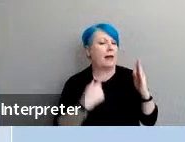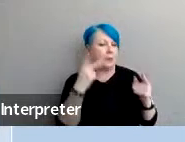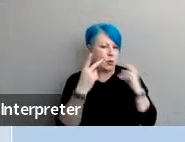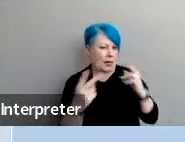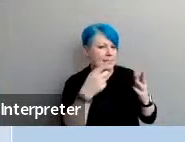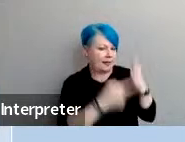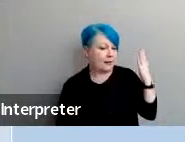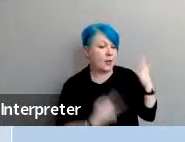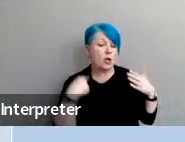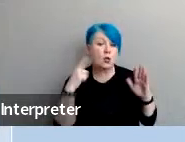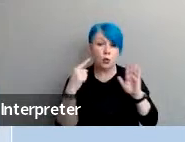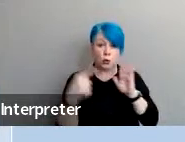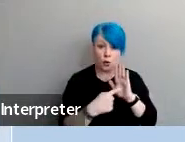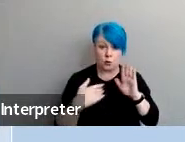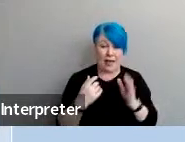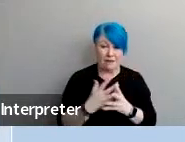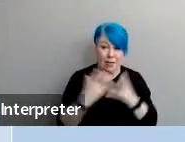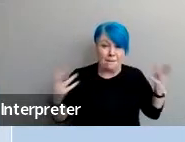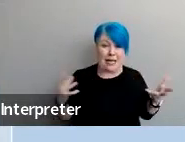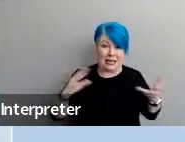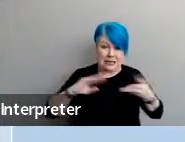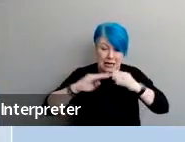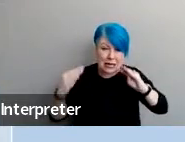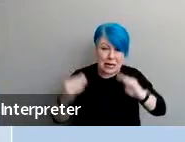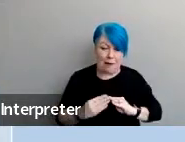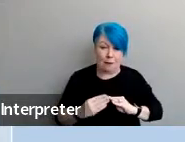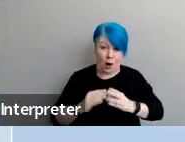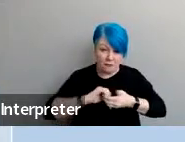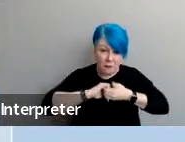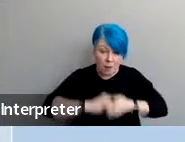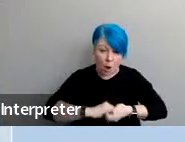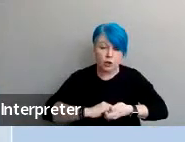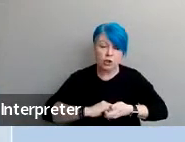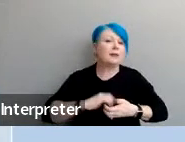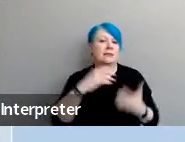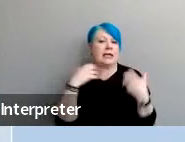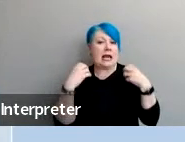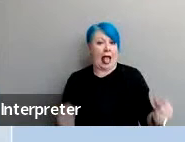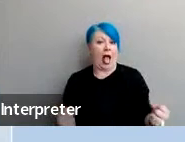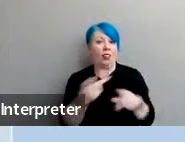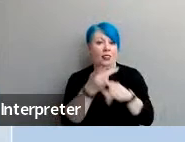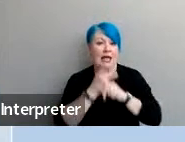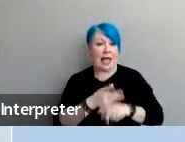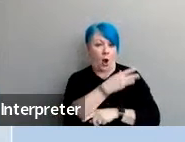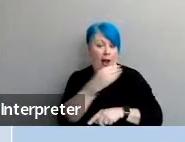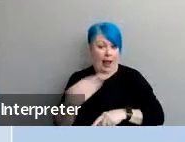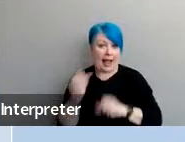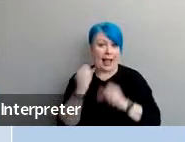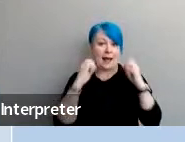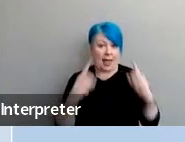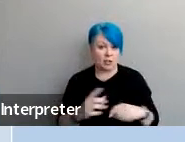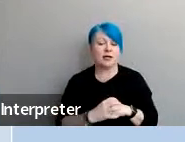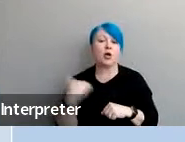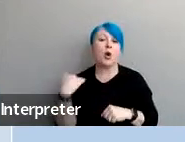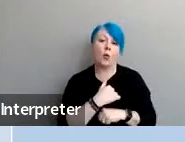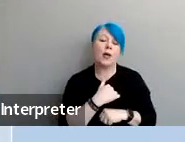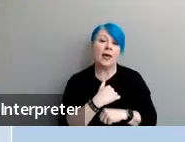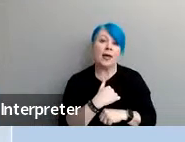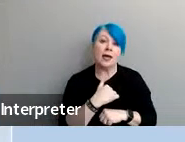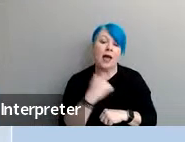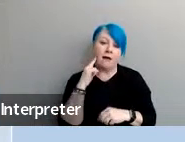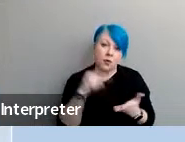that we have the largest amount of partnerships in healthcare and in education. We find it is easier to